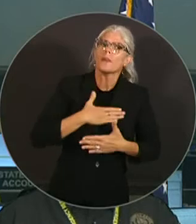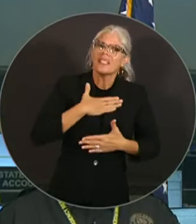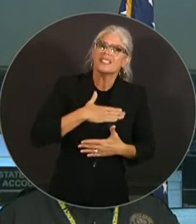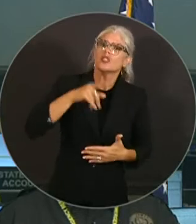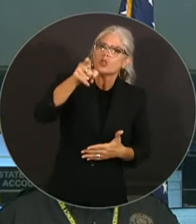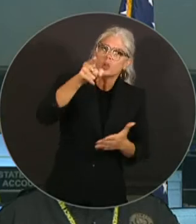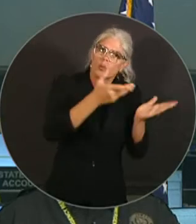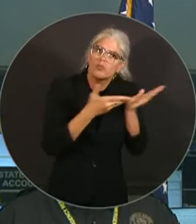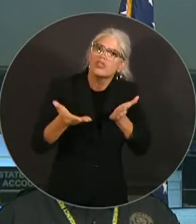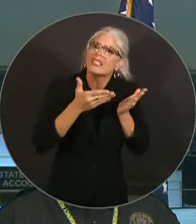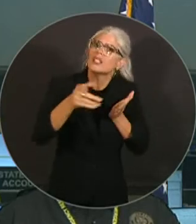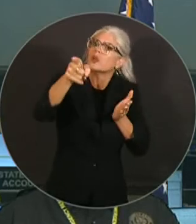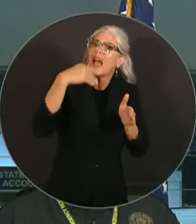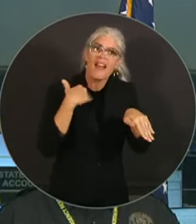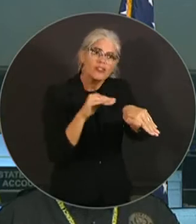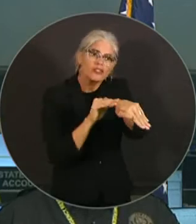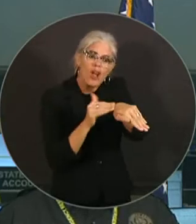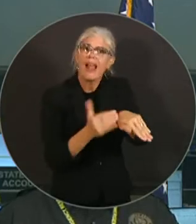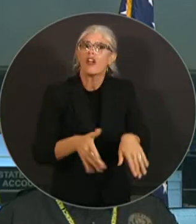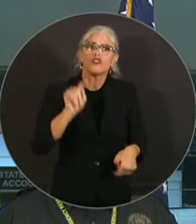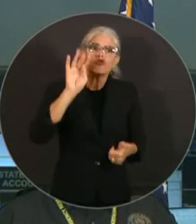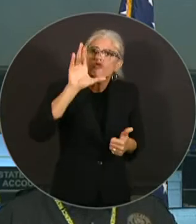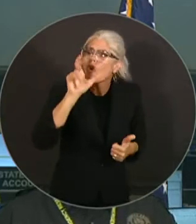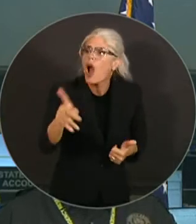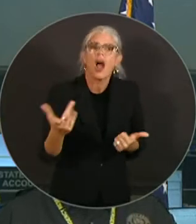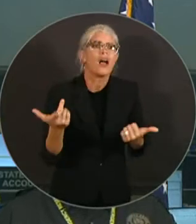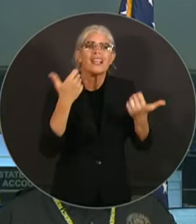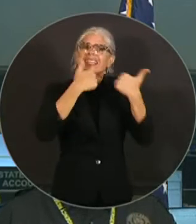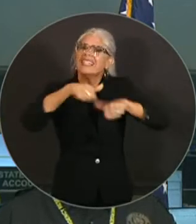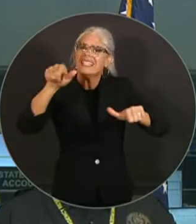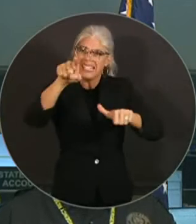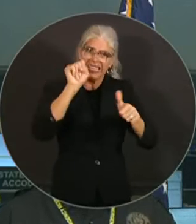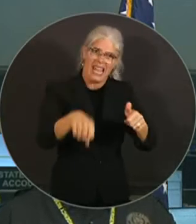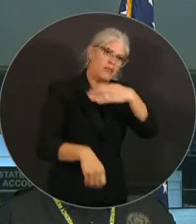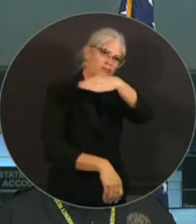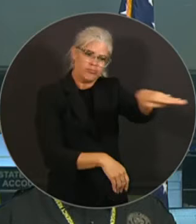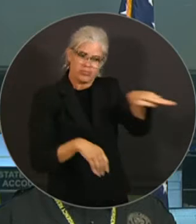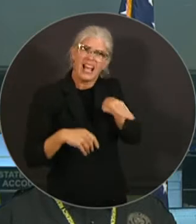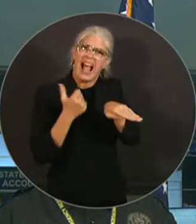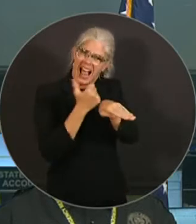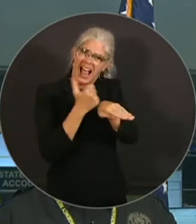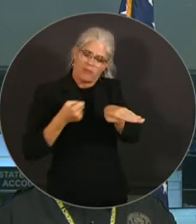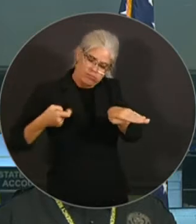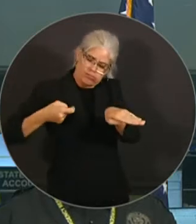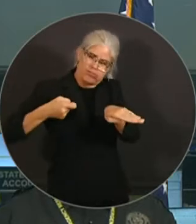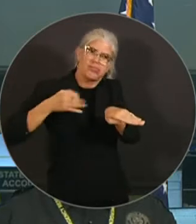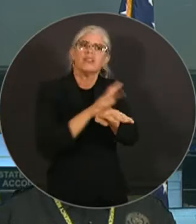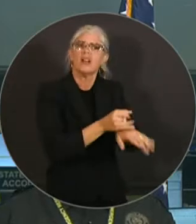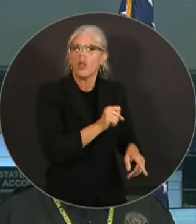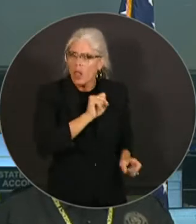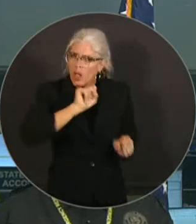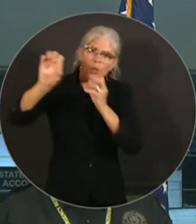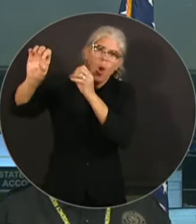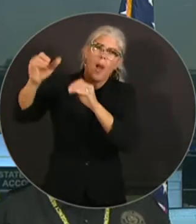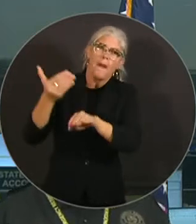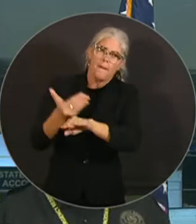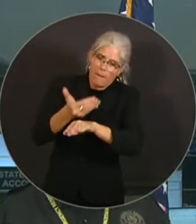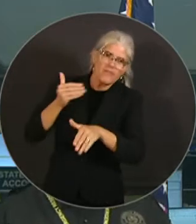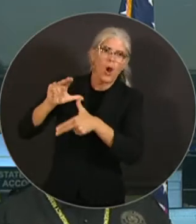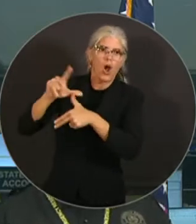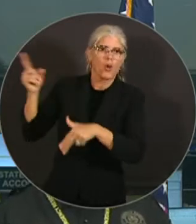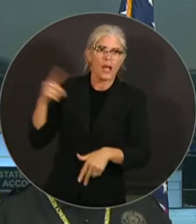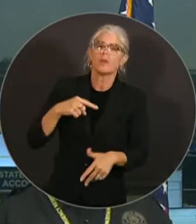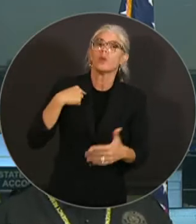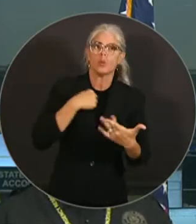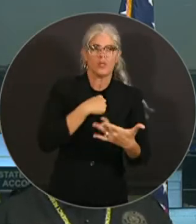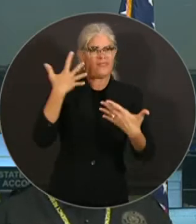available to the area to remove debris before Hurricane Milton makes impact. We have begun suspending construction